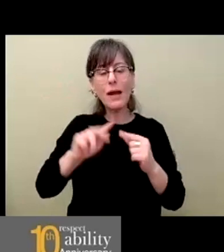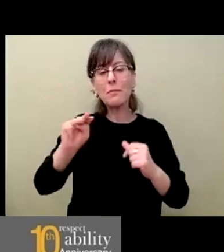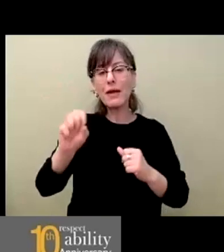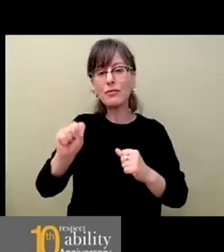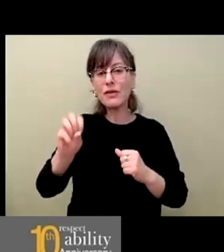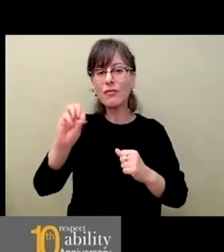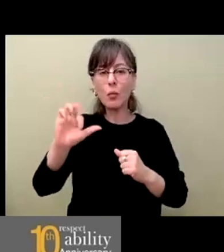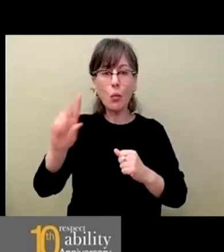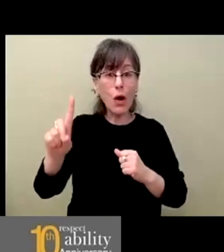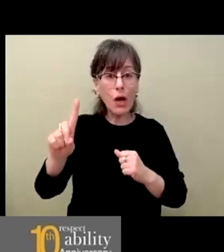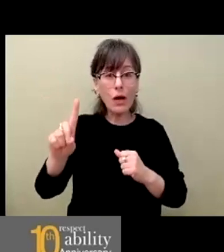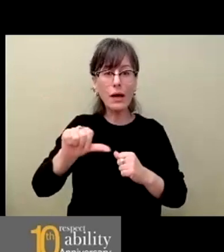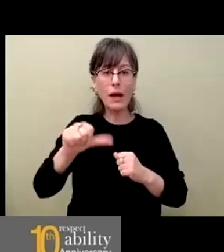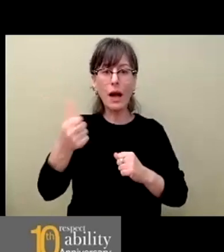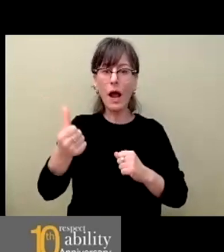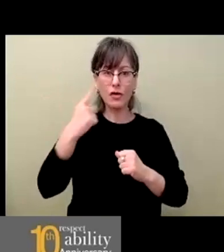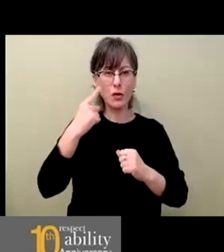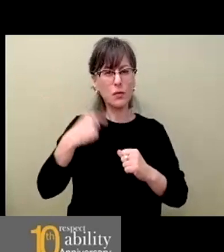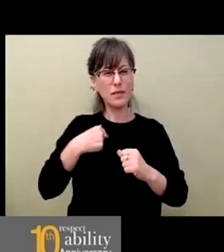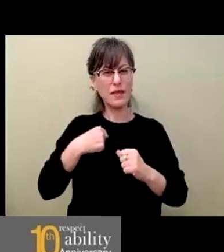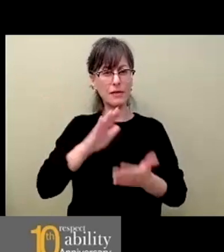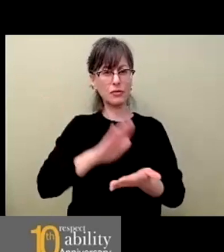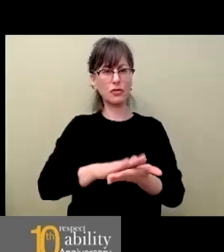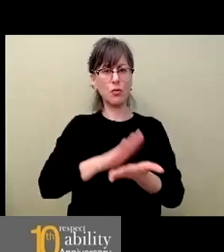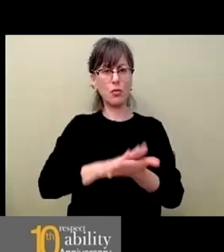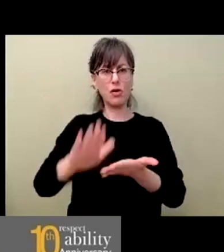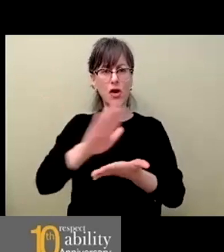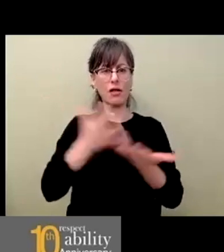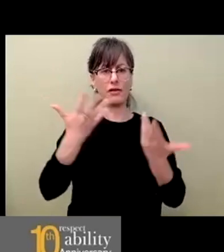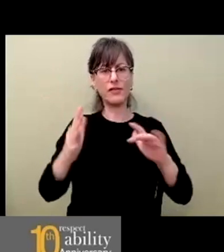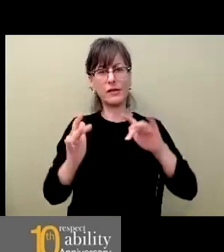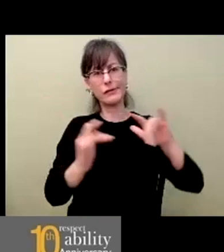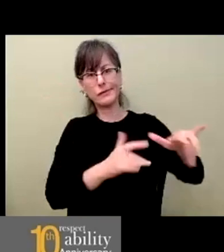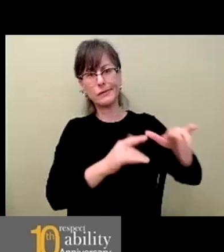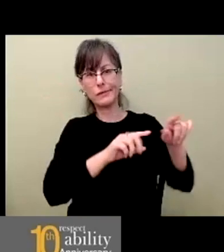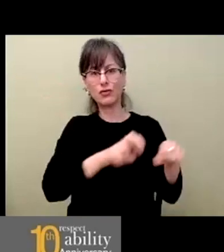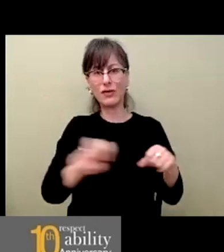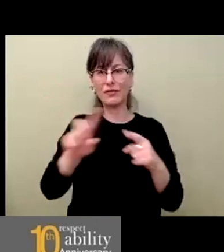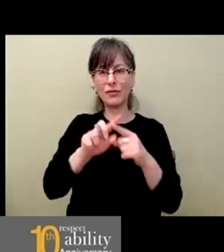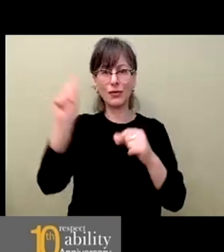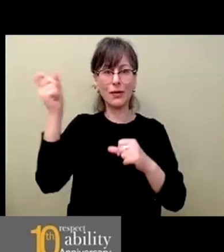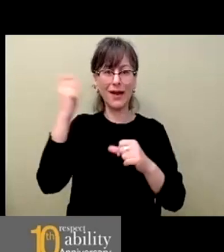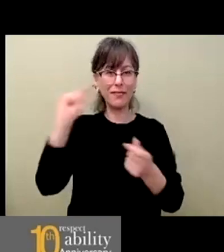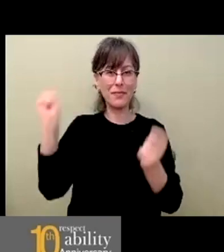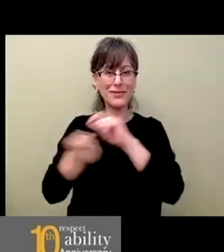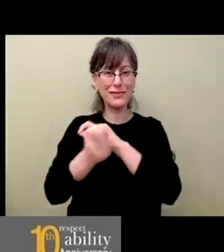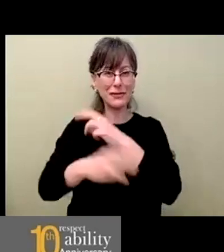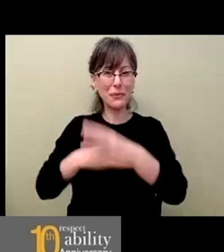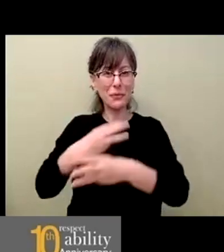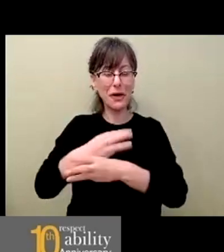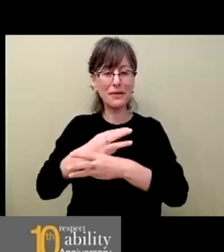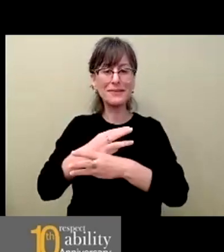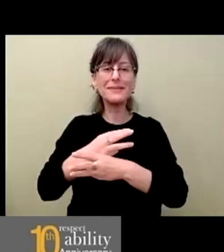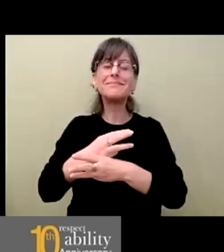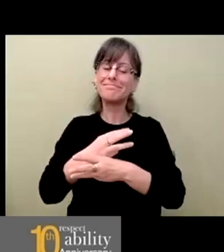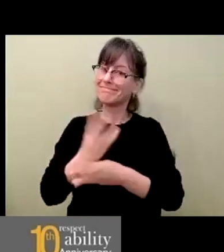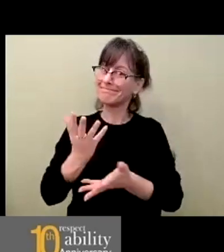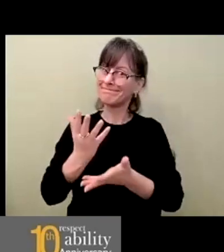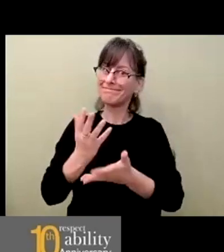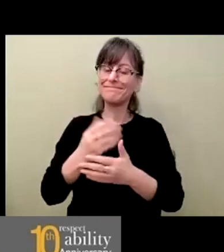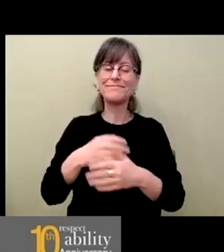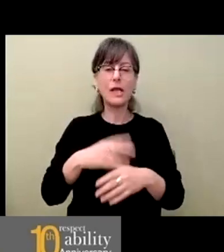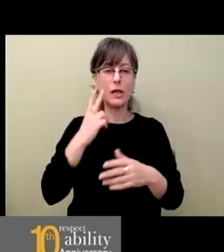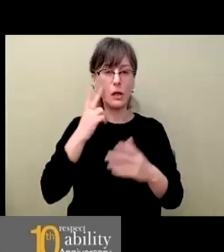would leave behind when you left academia to go into government to change the world are going to be, you're going to find